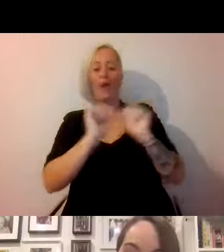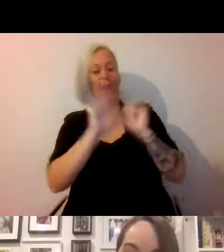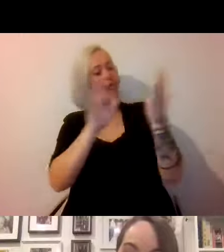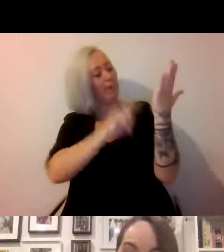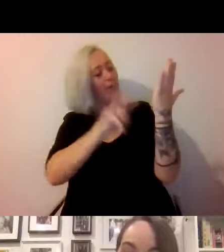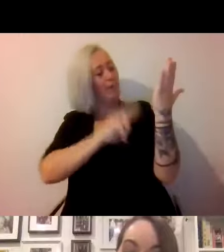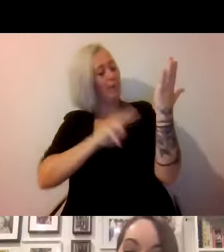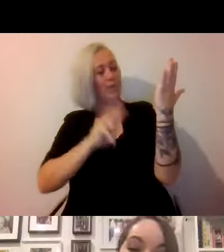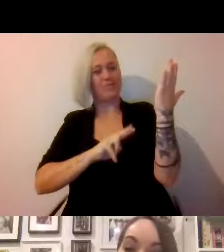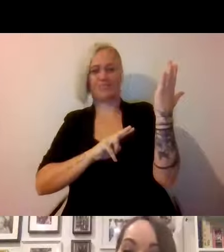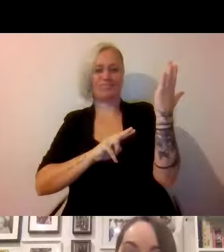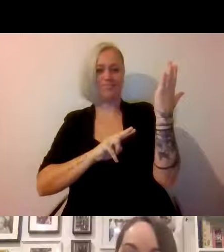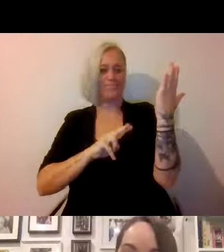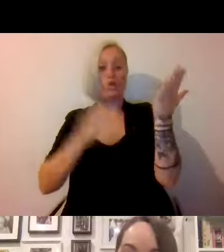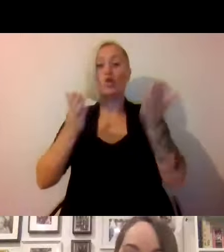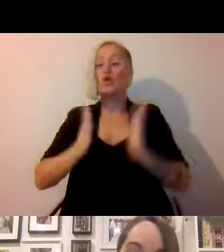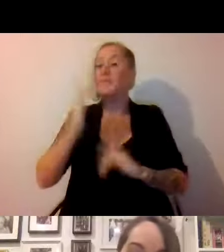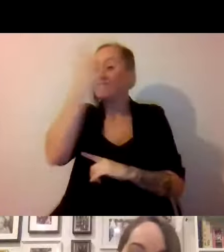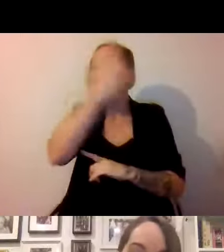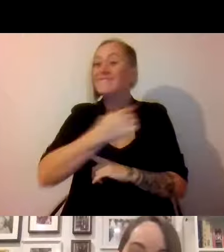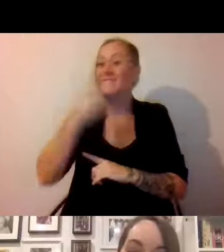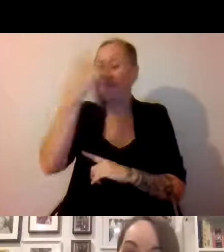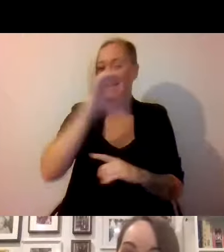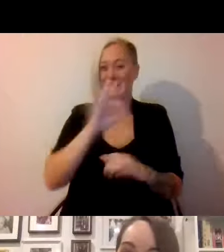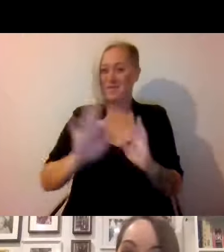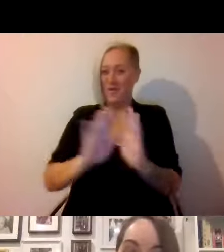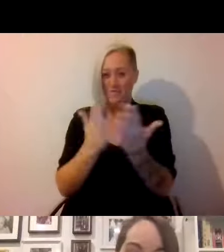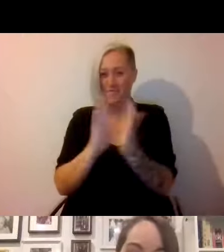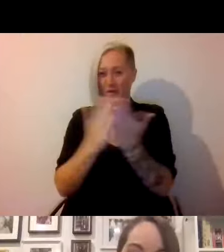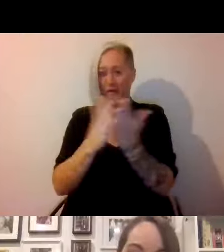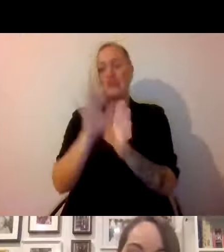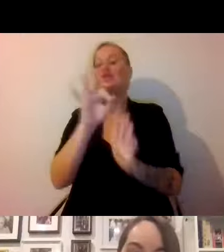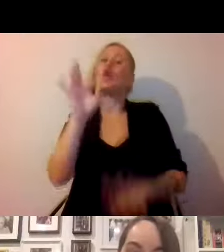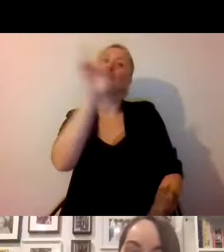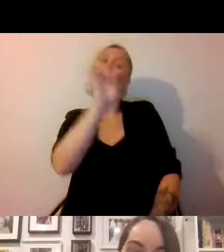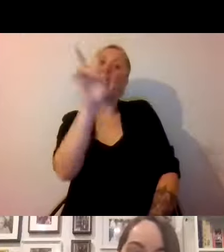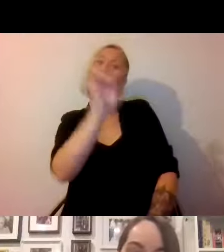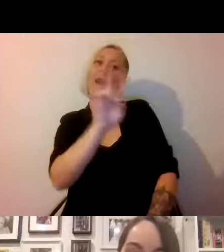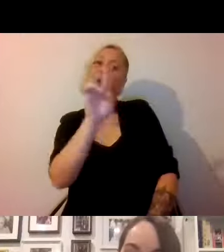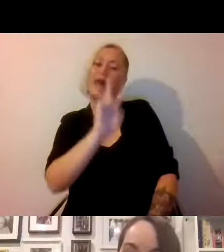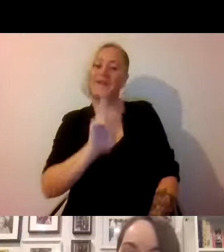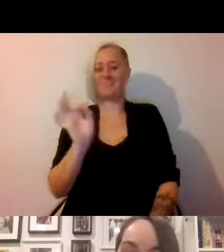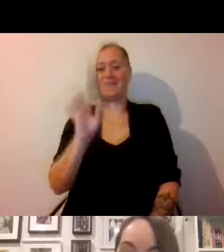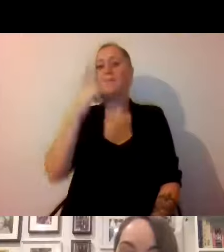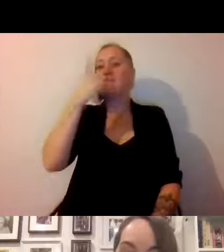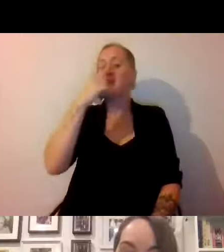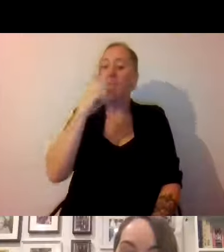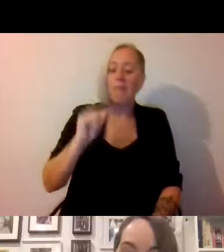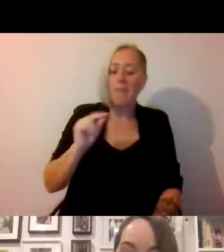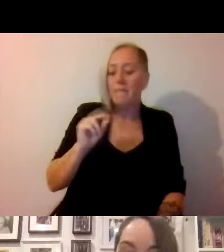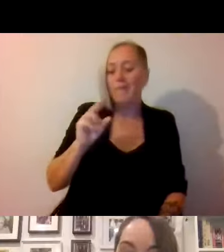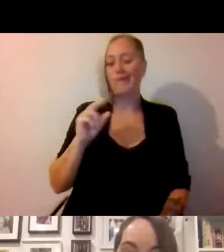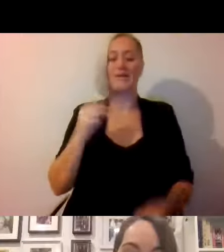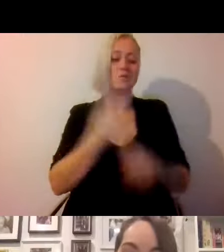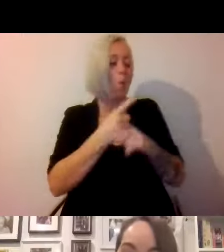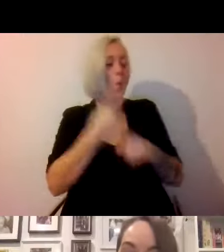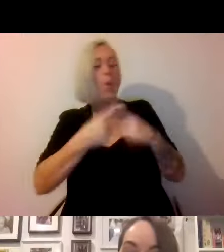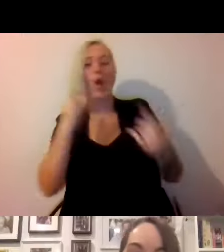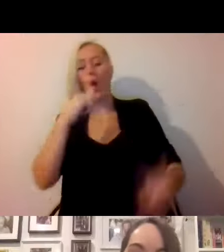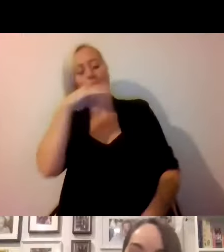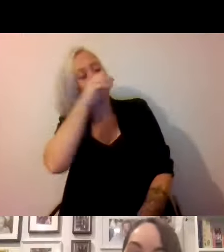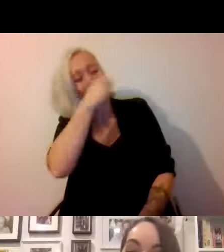book, and lip reading isn't reading. People mumble and talk quickly. They unknowingly cover their mouths or